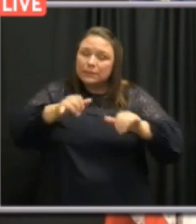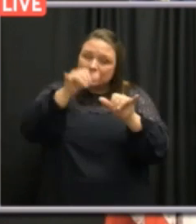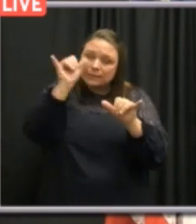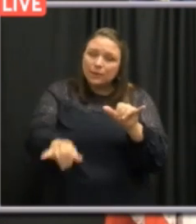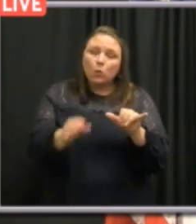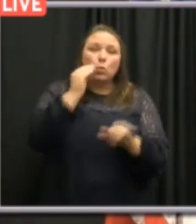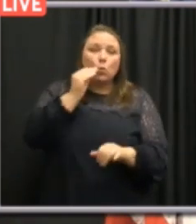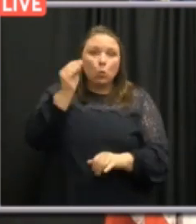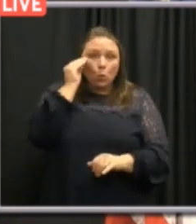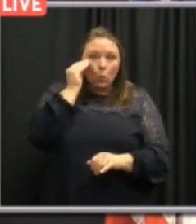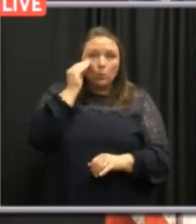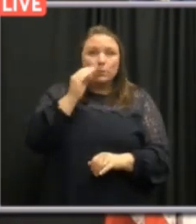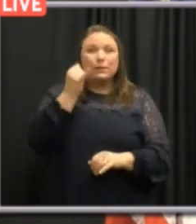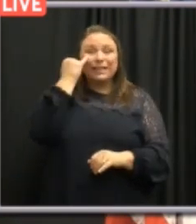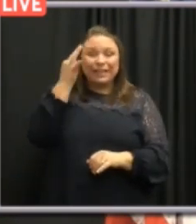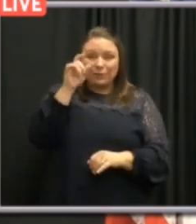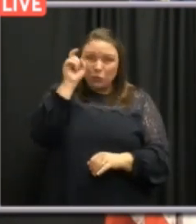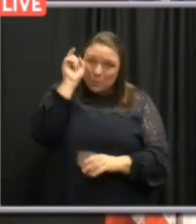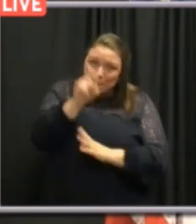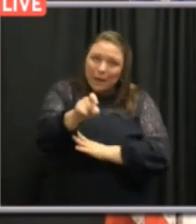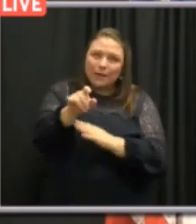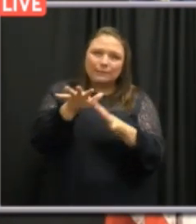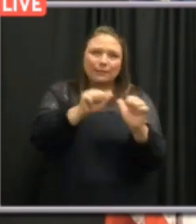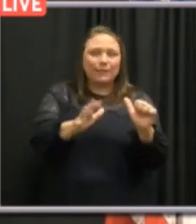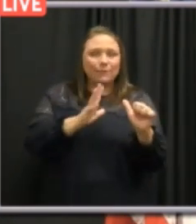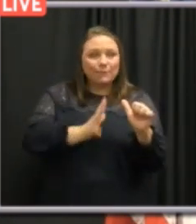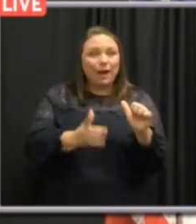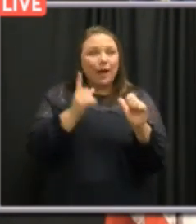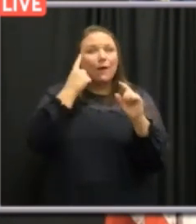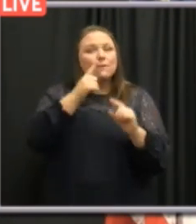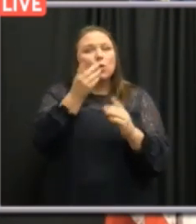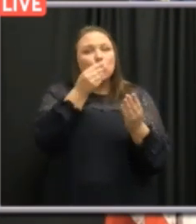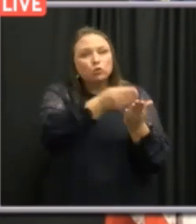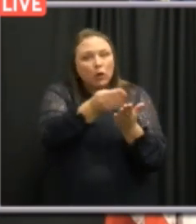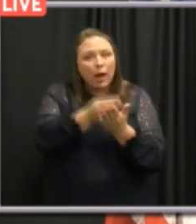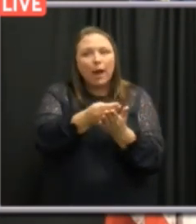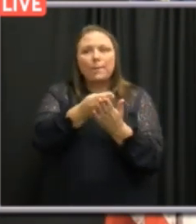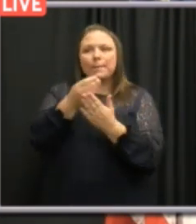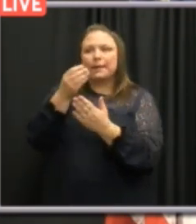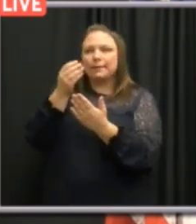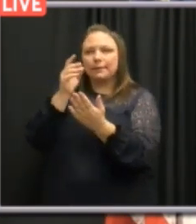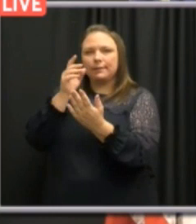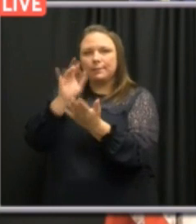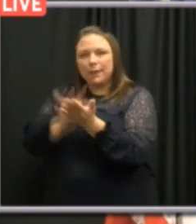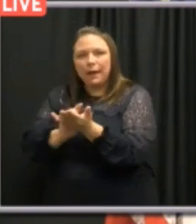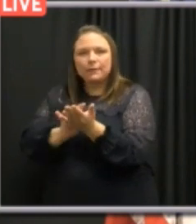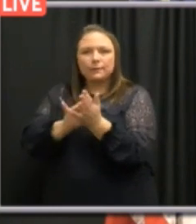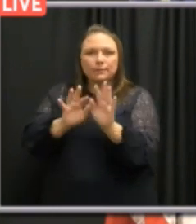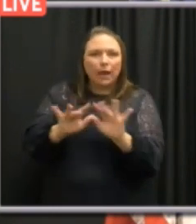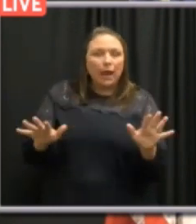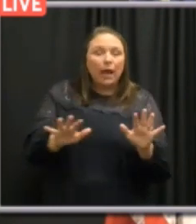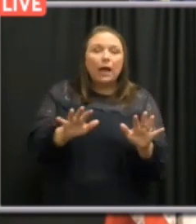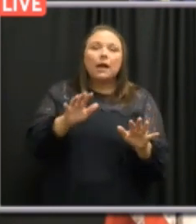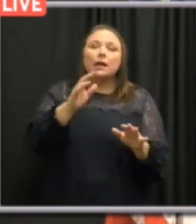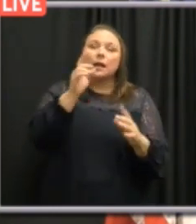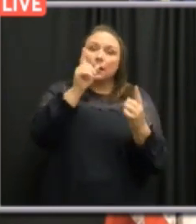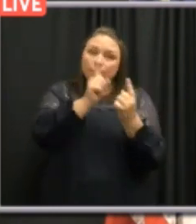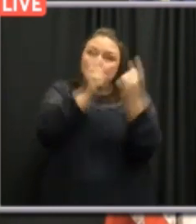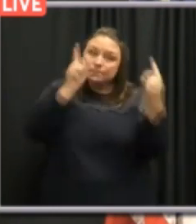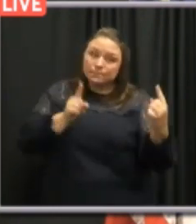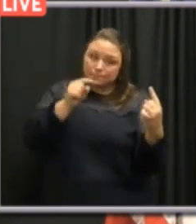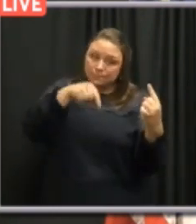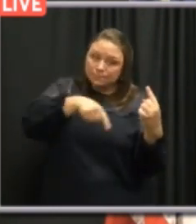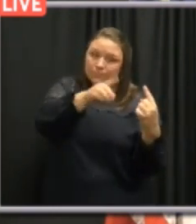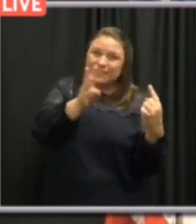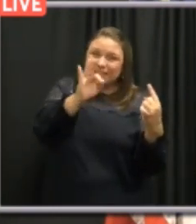home. Only go out if it's absolutely necessary. If you have to go out, practice social distancing and wear a face covering,